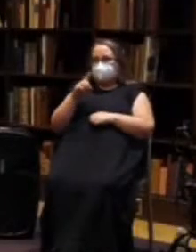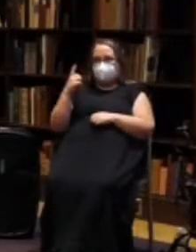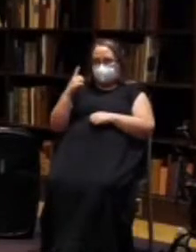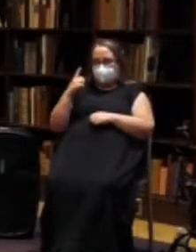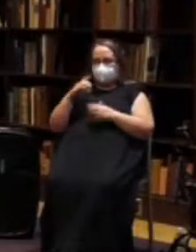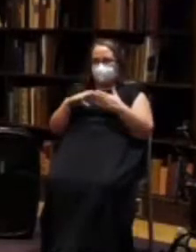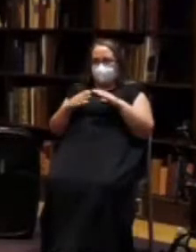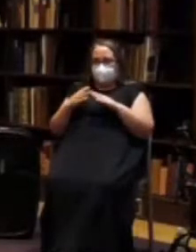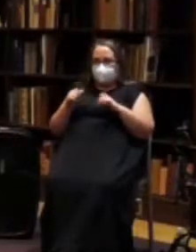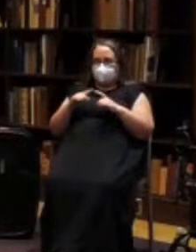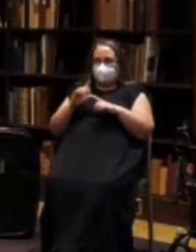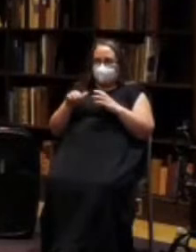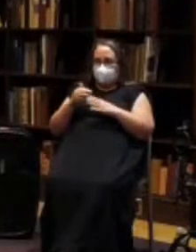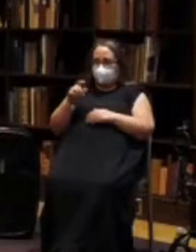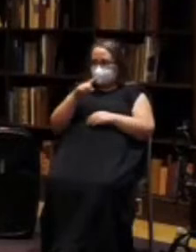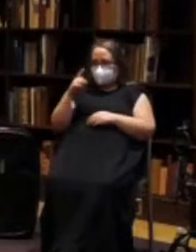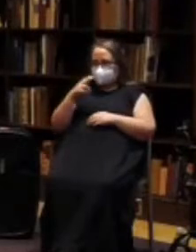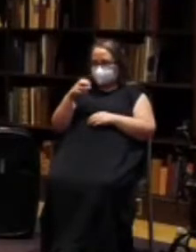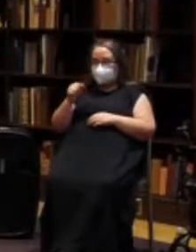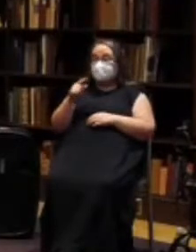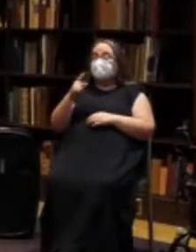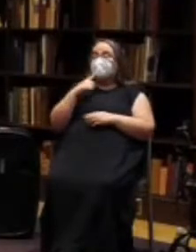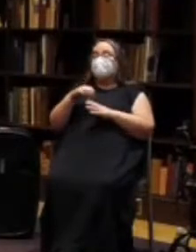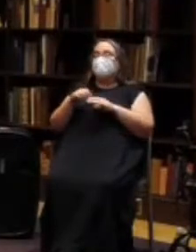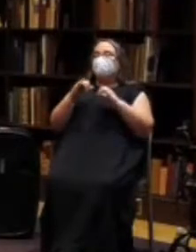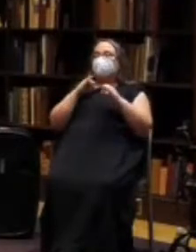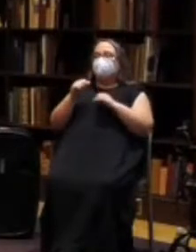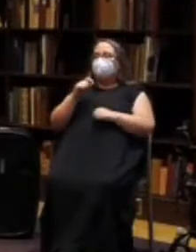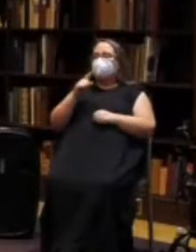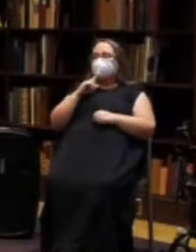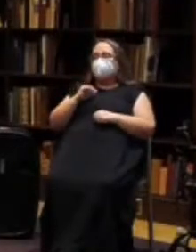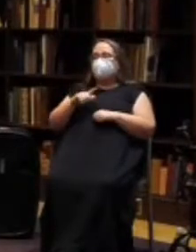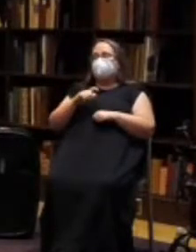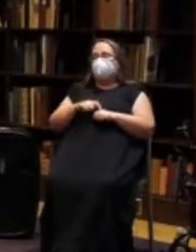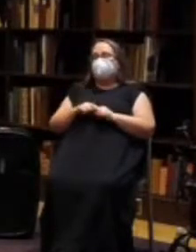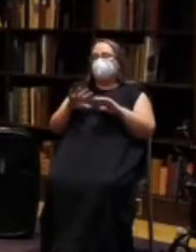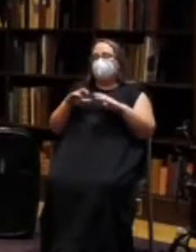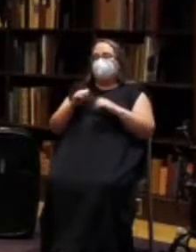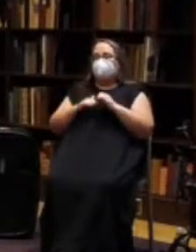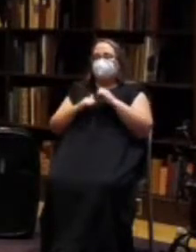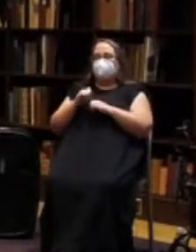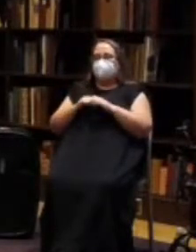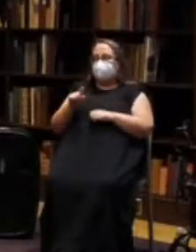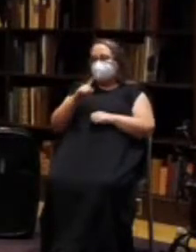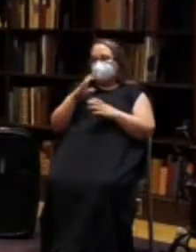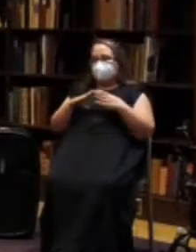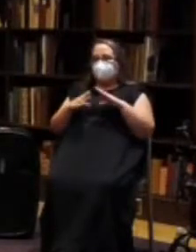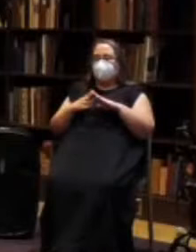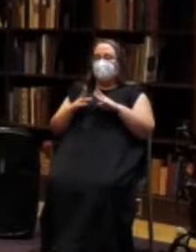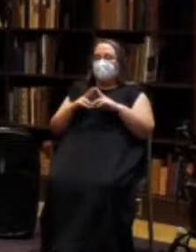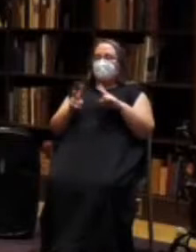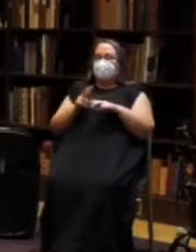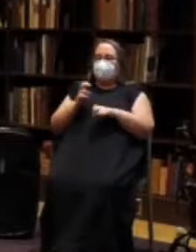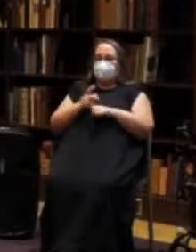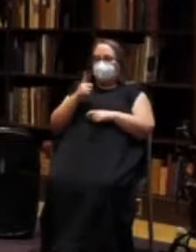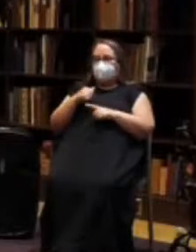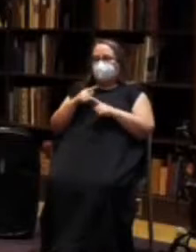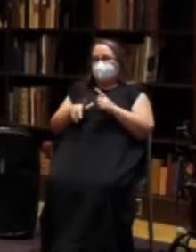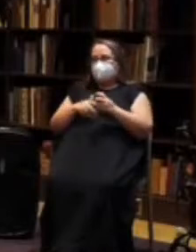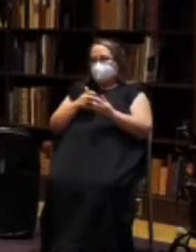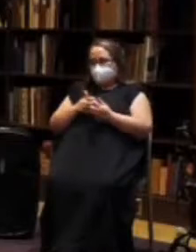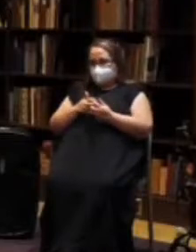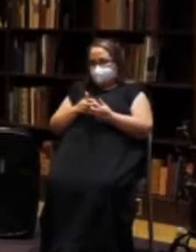all-Black high school. As he said in an interview, quote, "There was at that time a class structure in the Black community which was very hard for me to fit